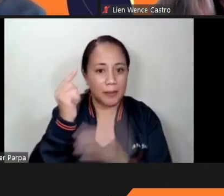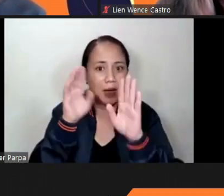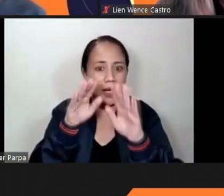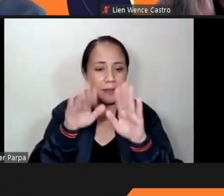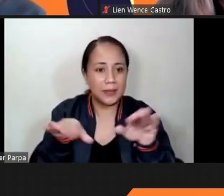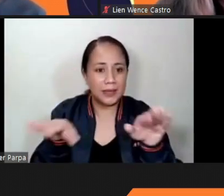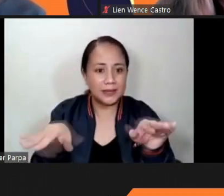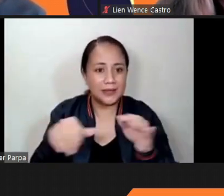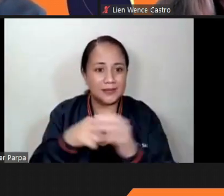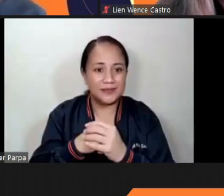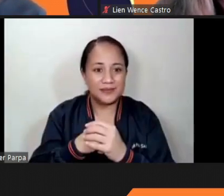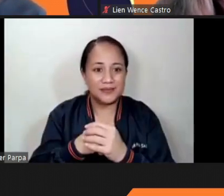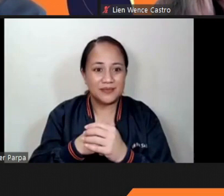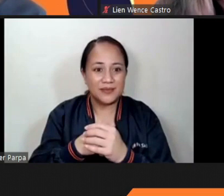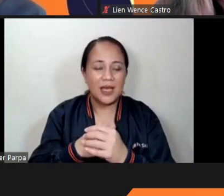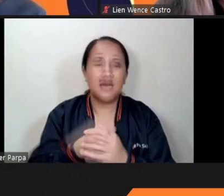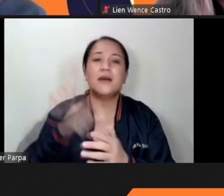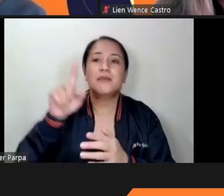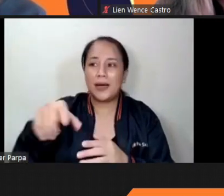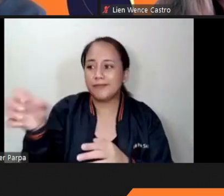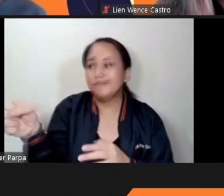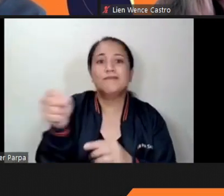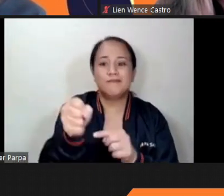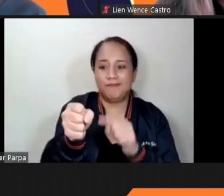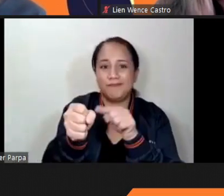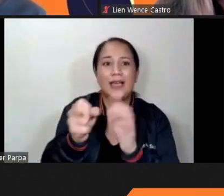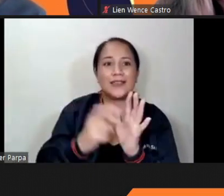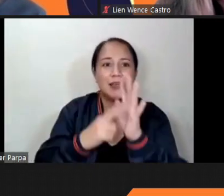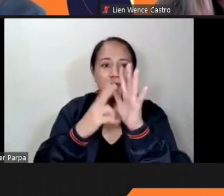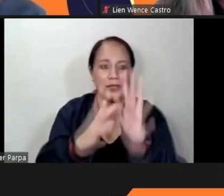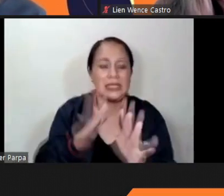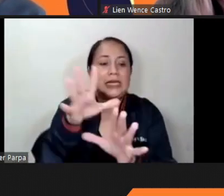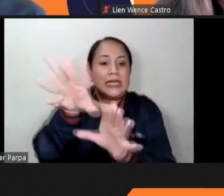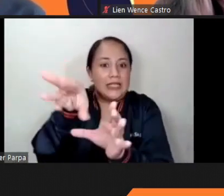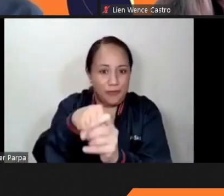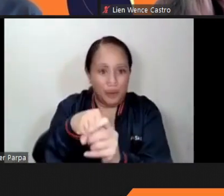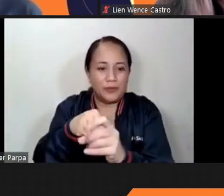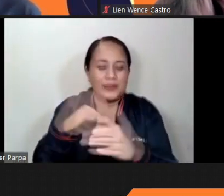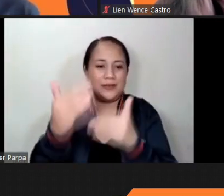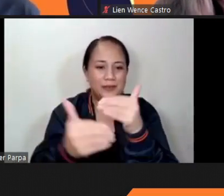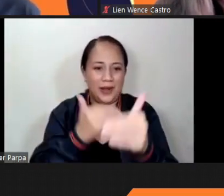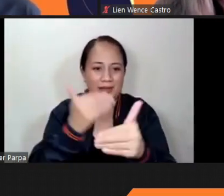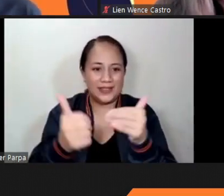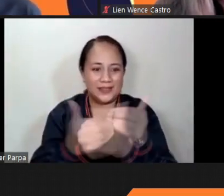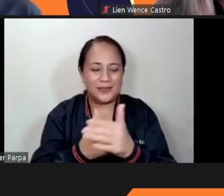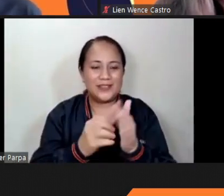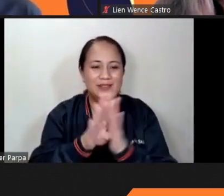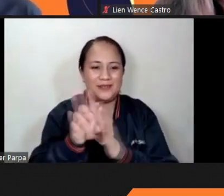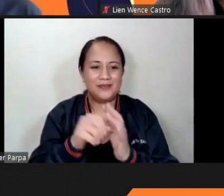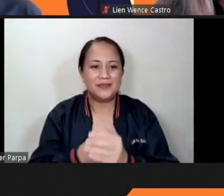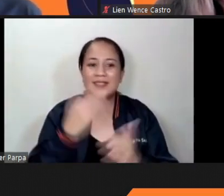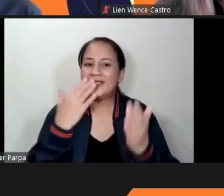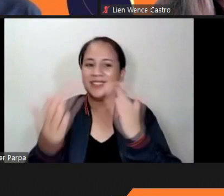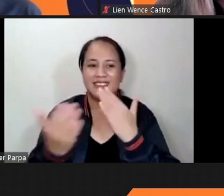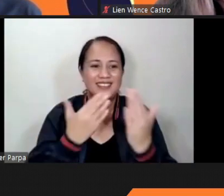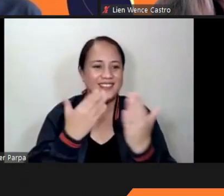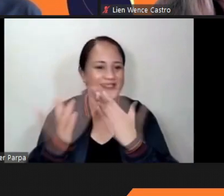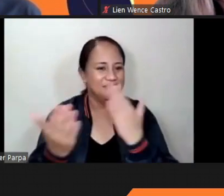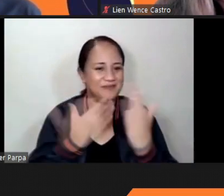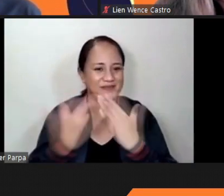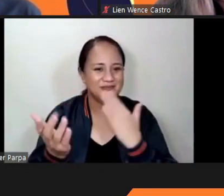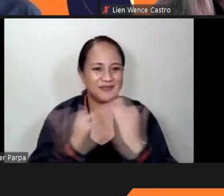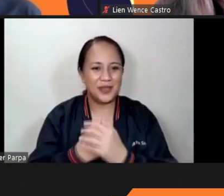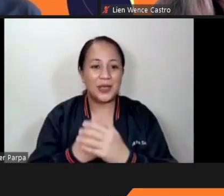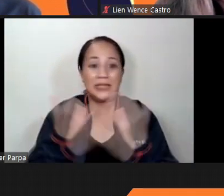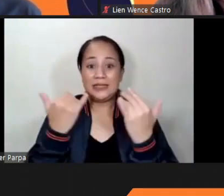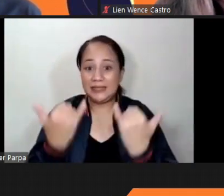kabataan? Kailangan talaga may represent at involve sila dun sa process of development. Thank you so much.